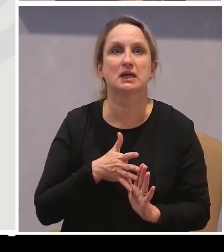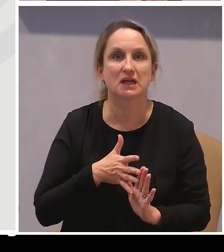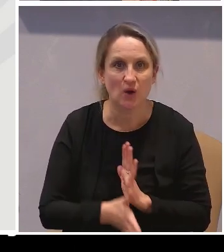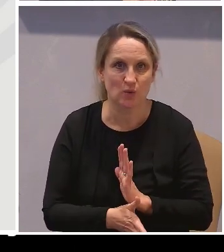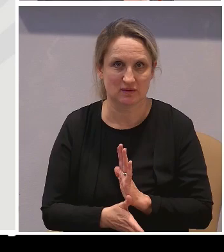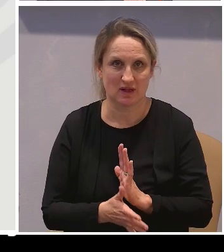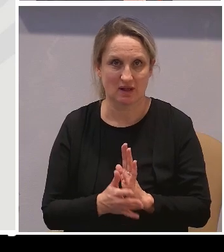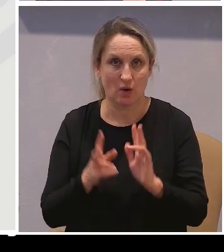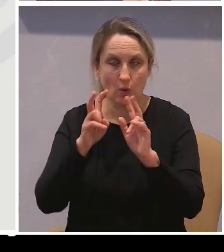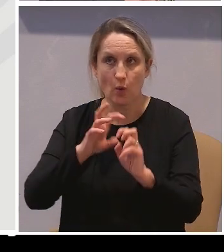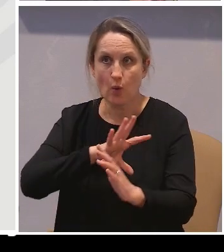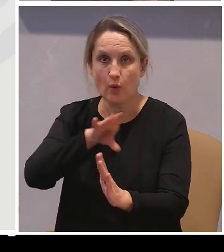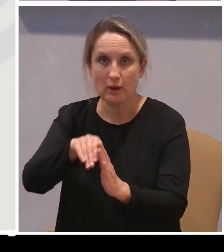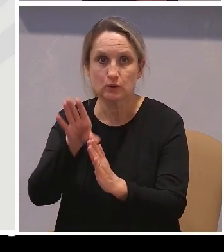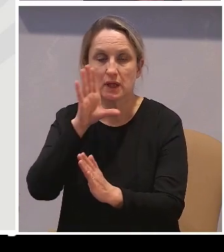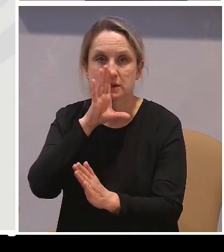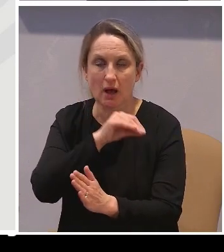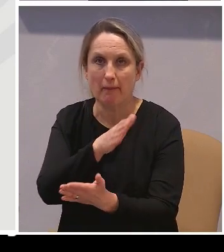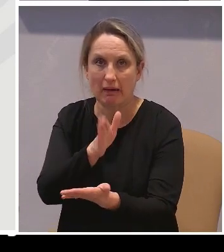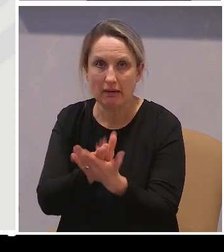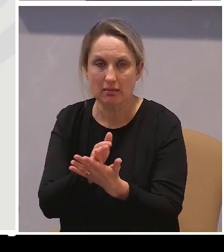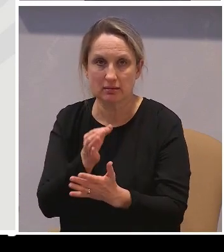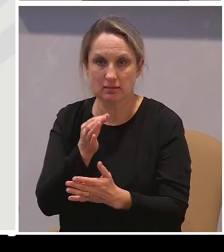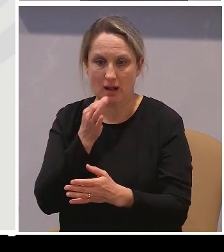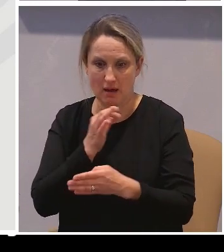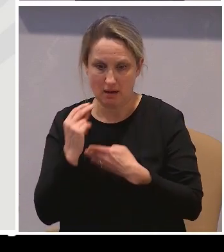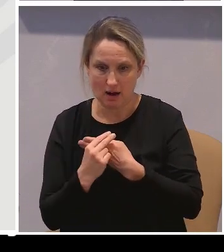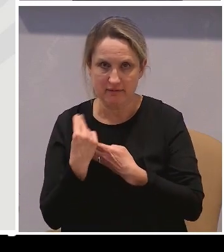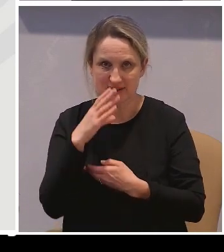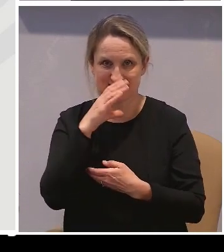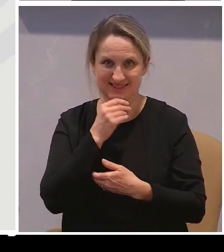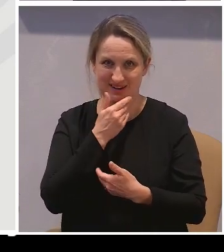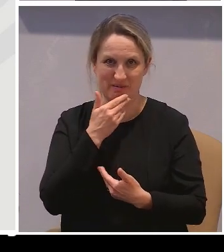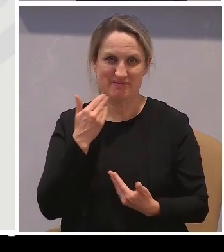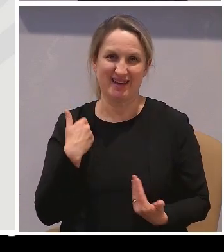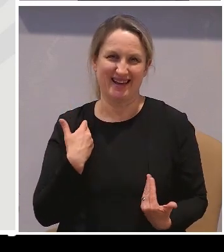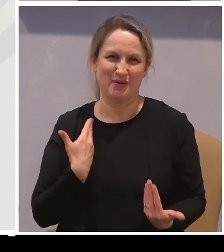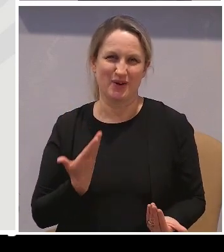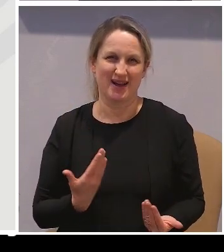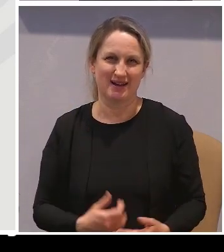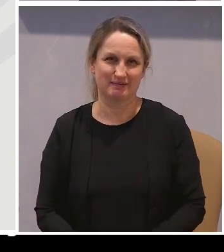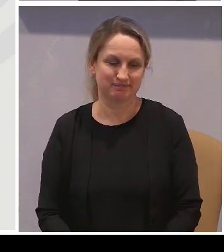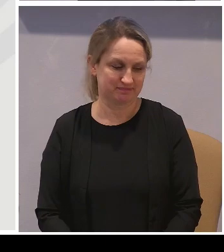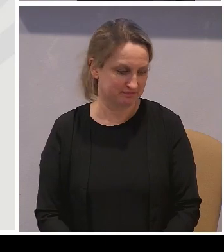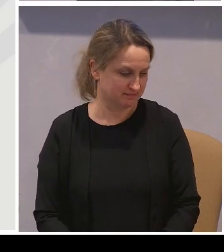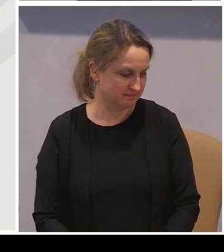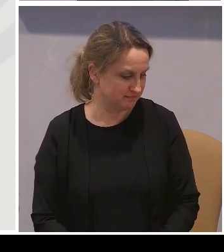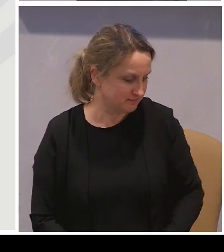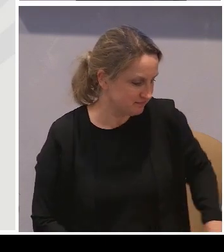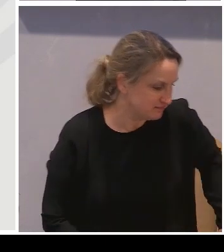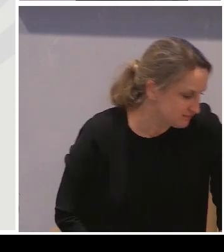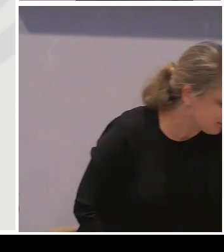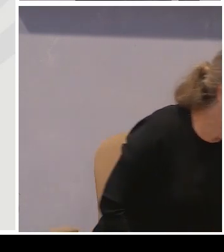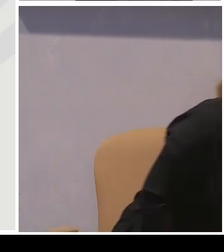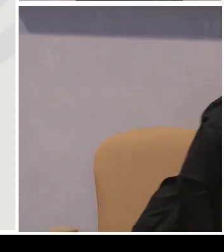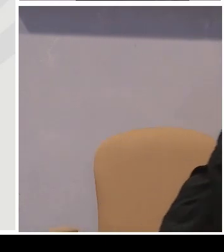treatment. Ma räägin täna lihtsalt nagu tausta, et miks on Today I would like to open the background.